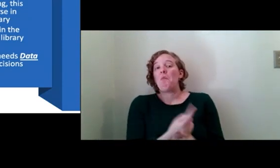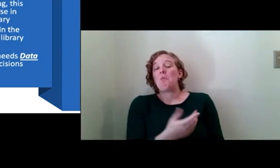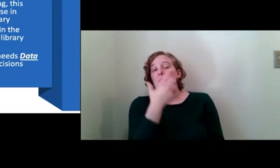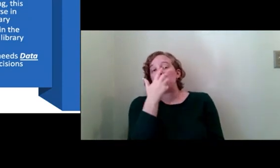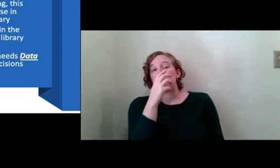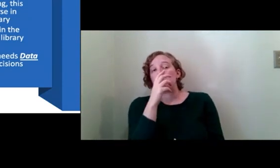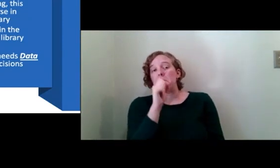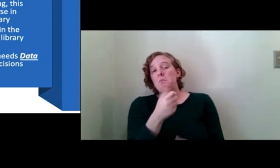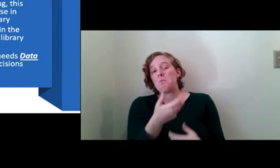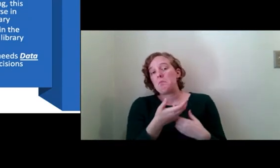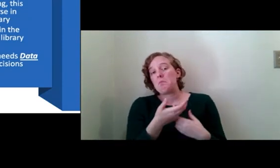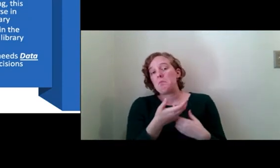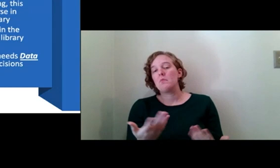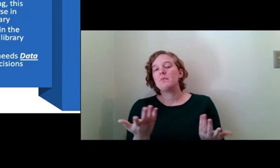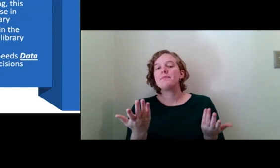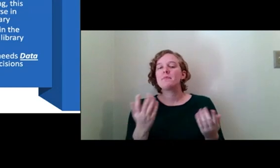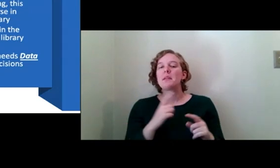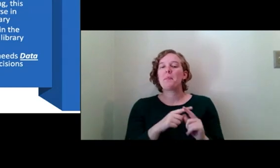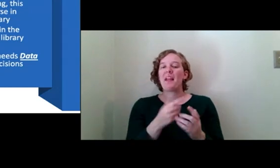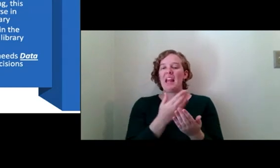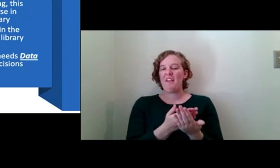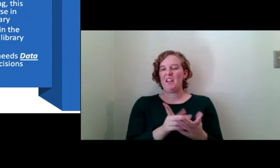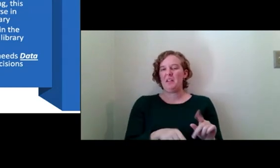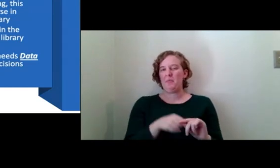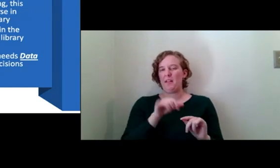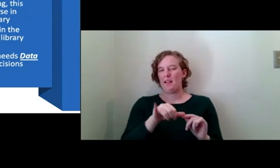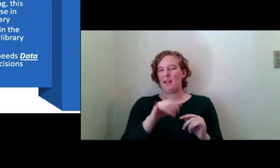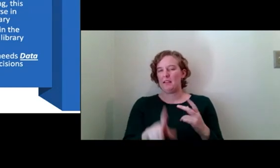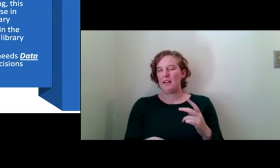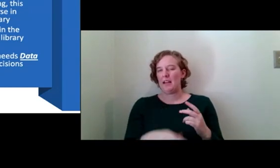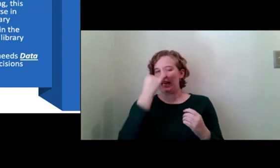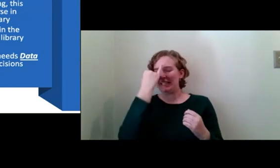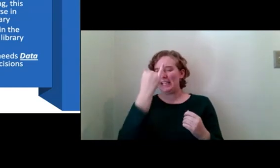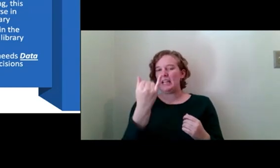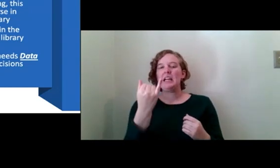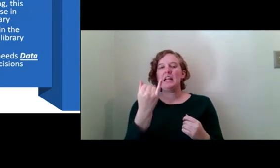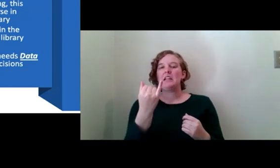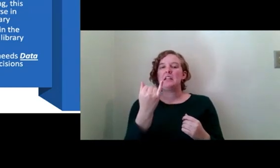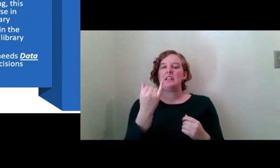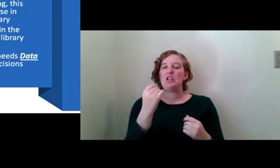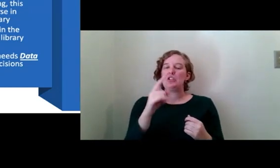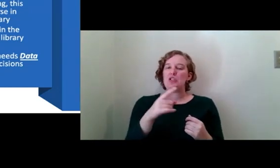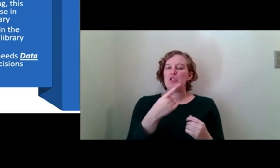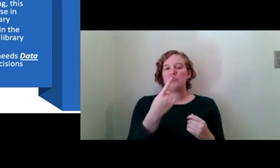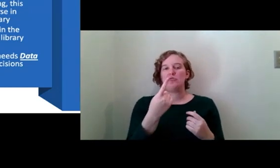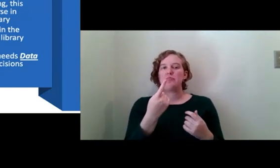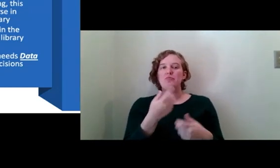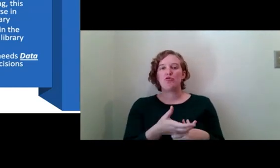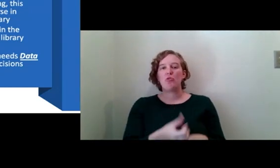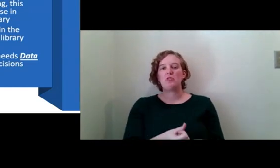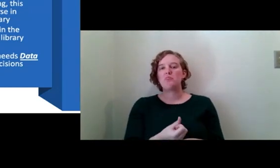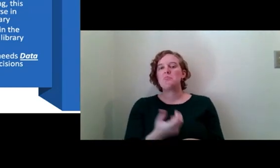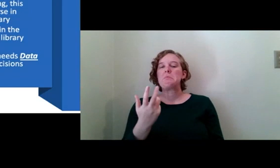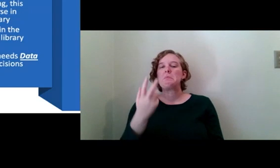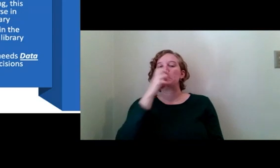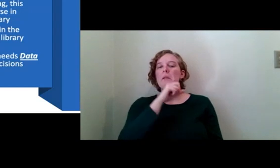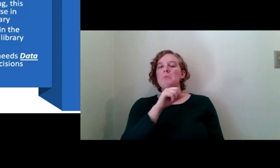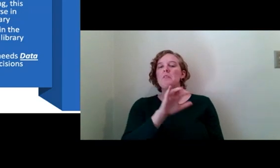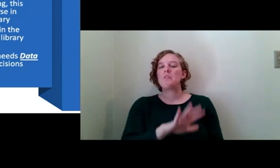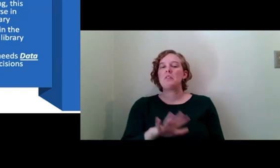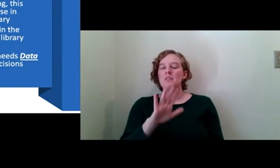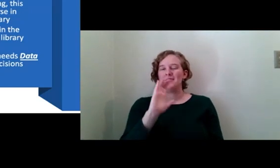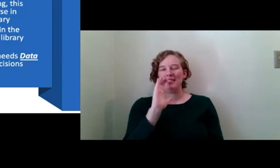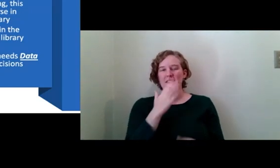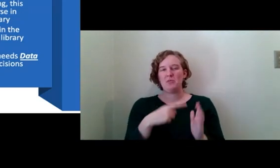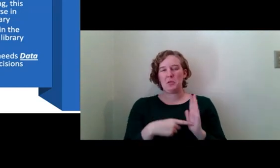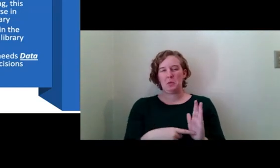But evidence on that sort of idea, just kind of making good faith estimates, seems to indicate that you need a little bit